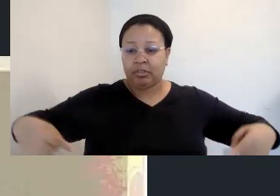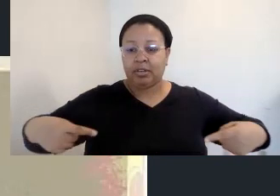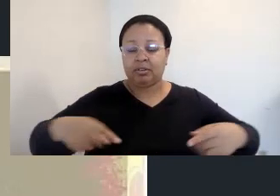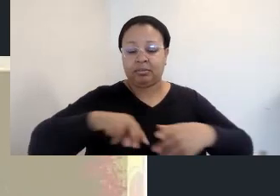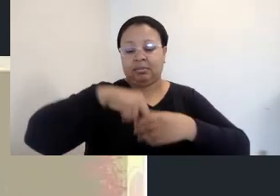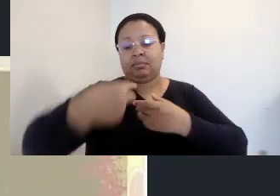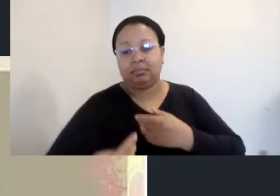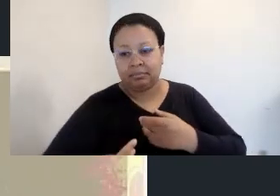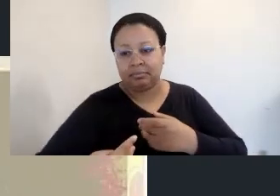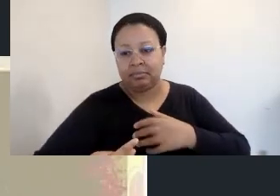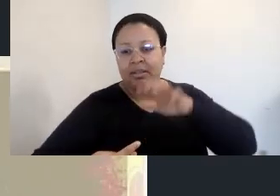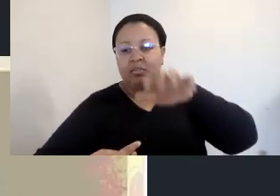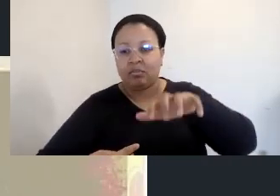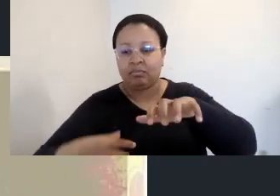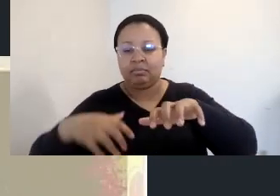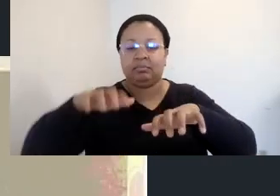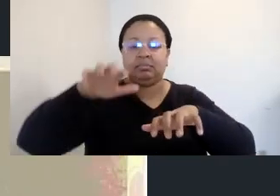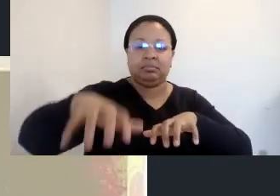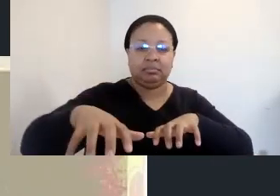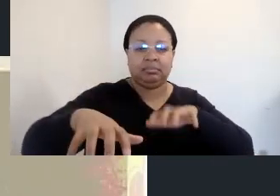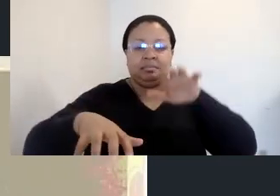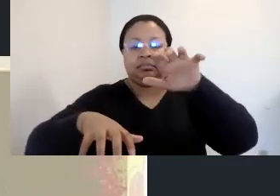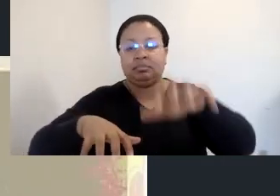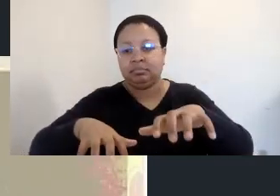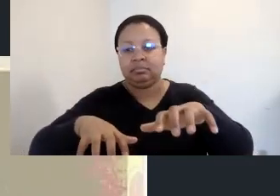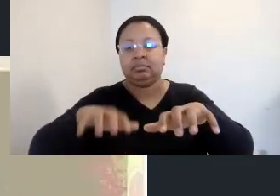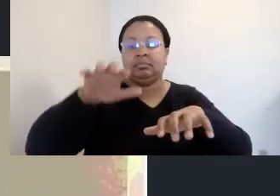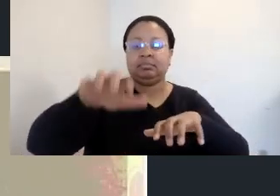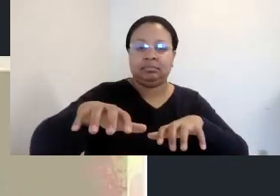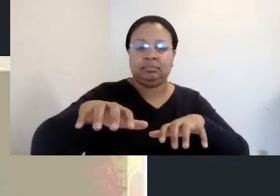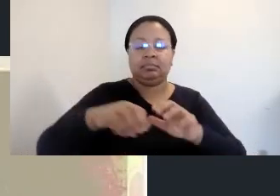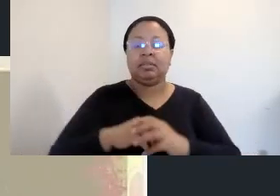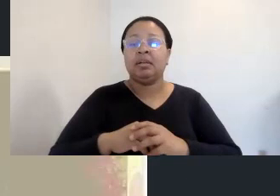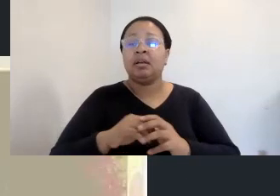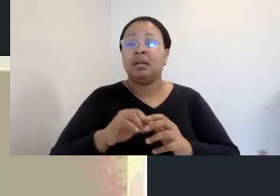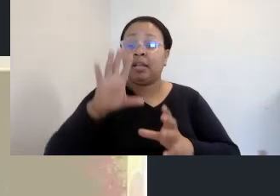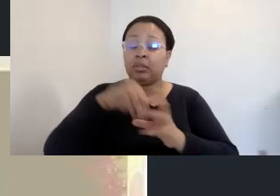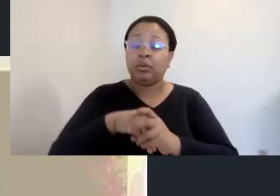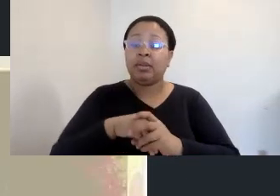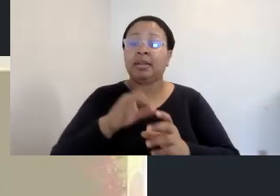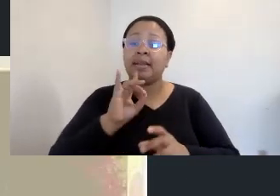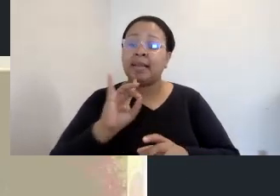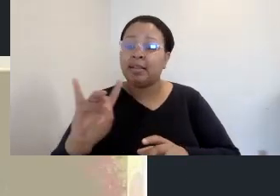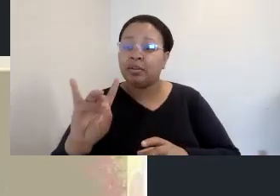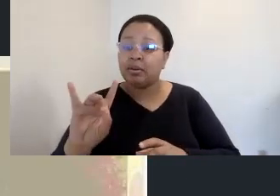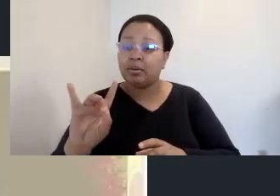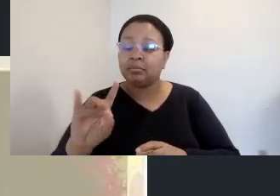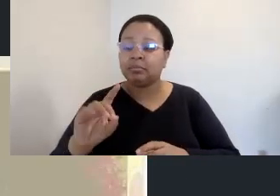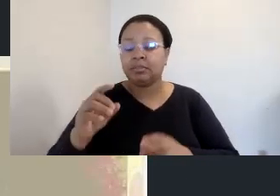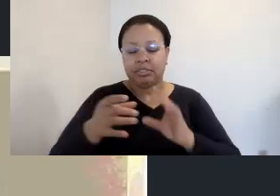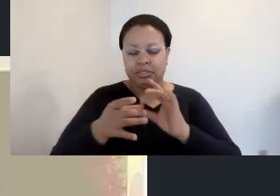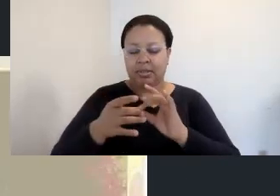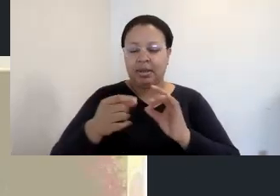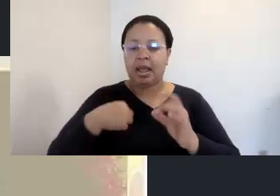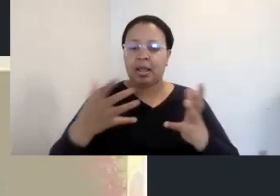8-year-old Jennifer Keelan Chaffins. She said, "I felt that it was necessary to show the country